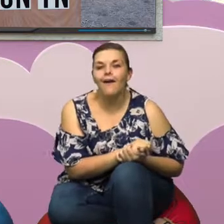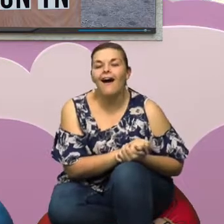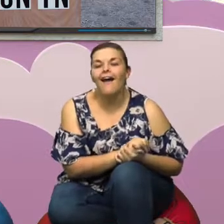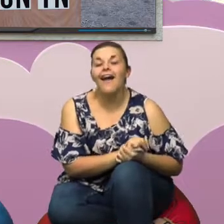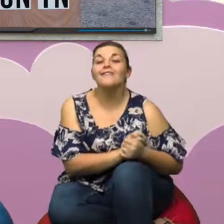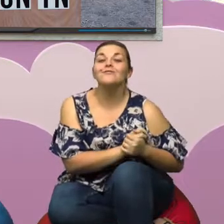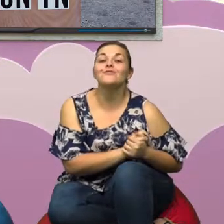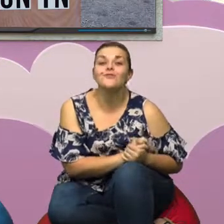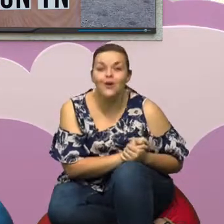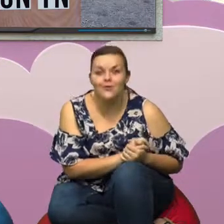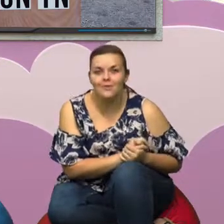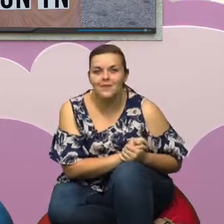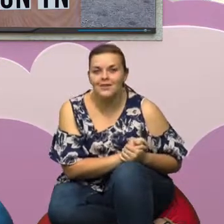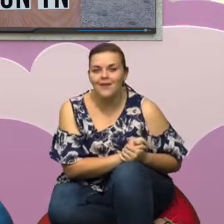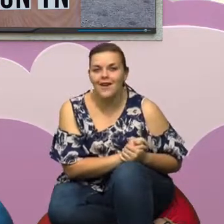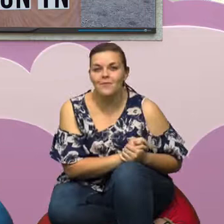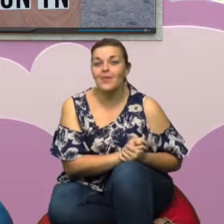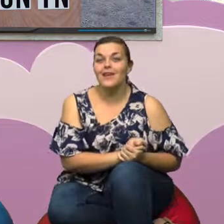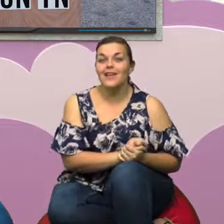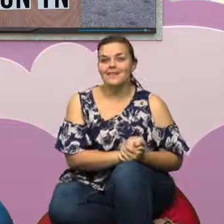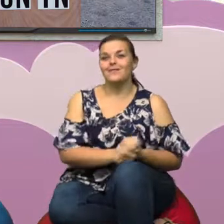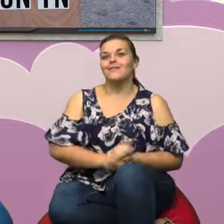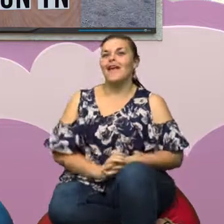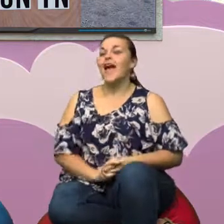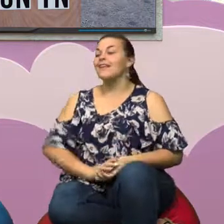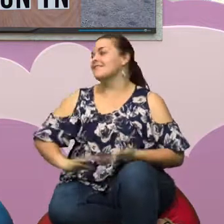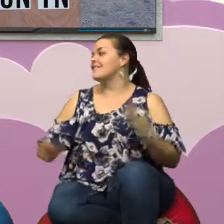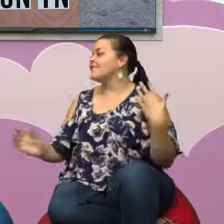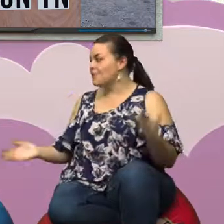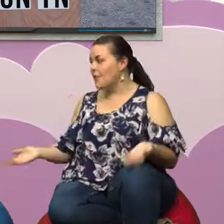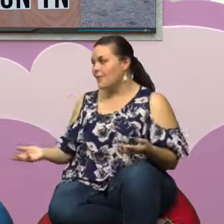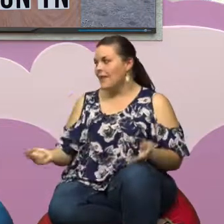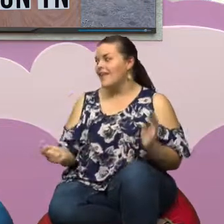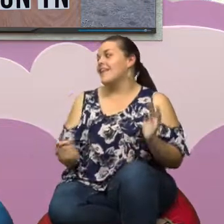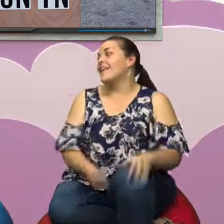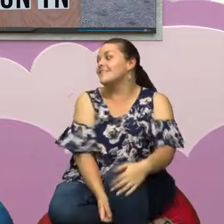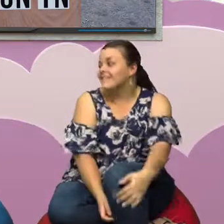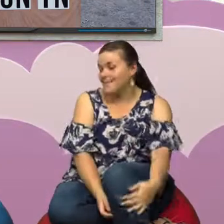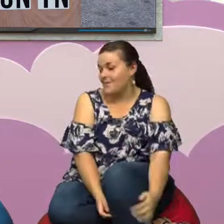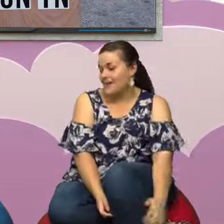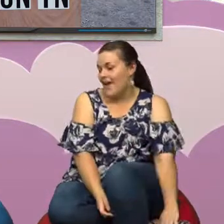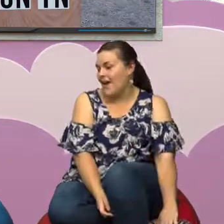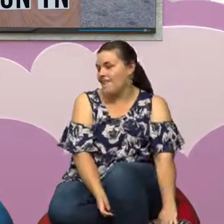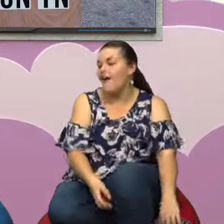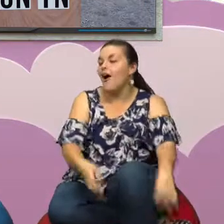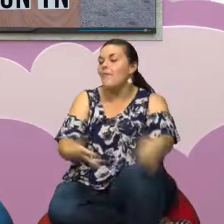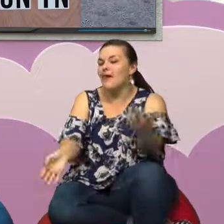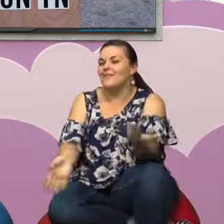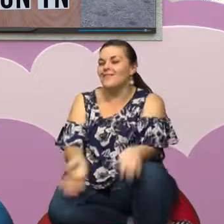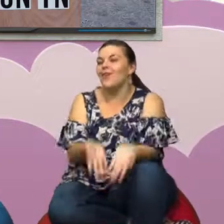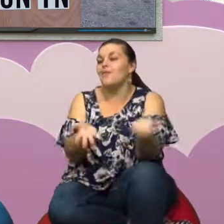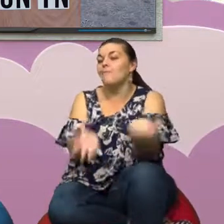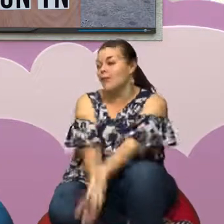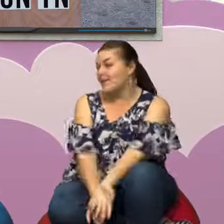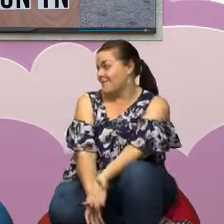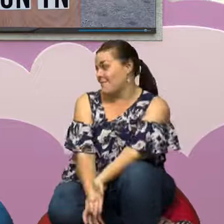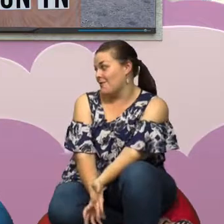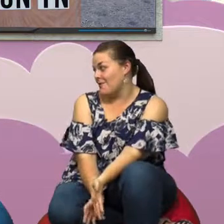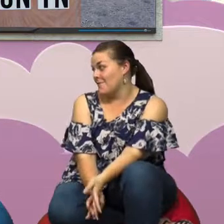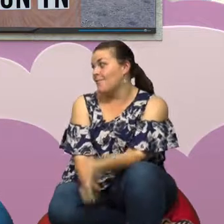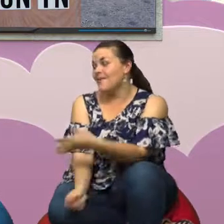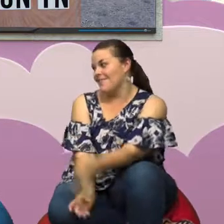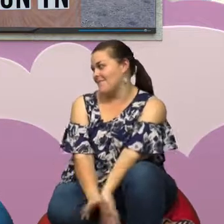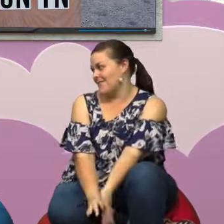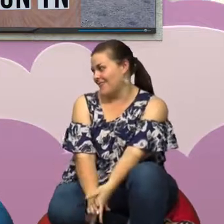Wow, I had so much fun with our lesson today. And Desiree, did you know the lessons that we have are based on the booklets that